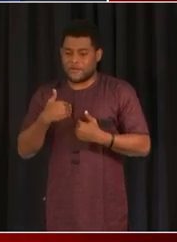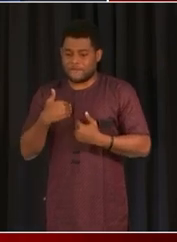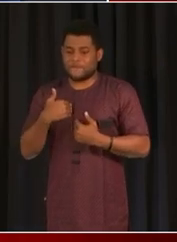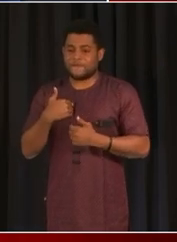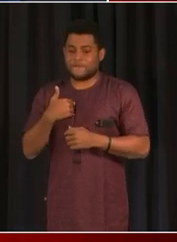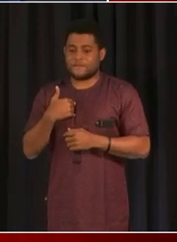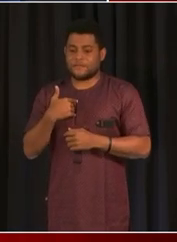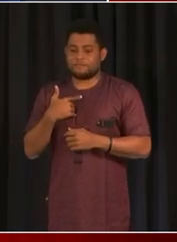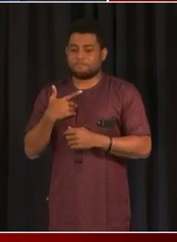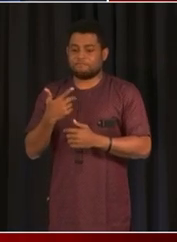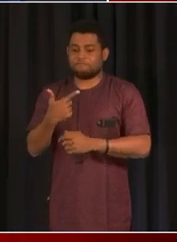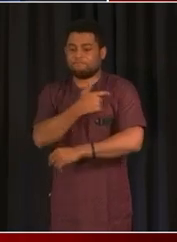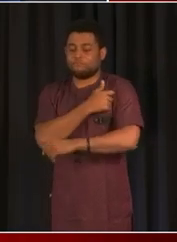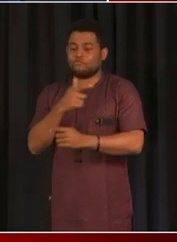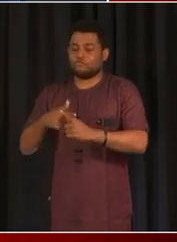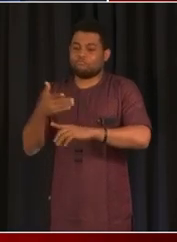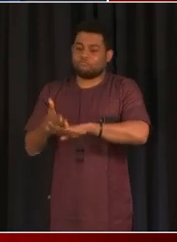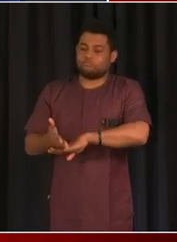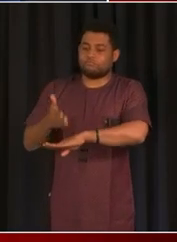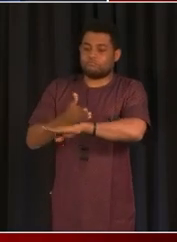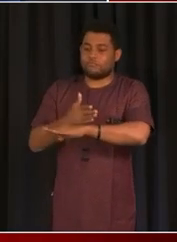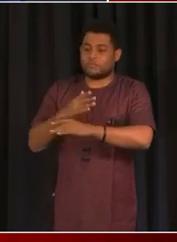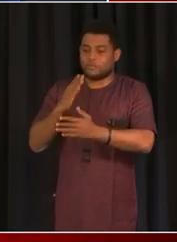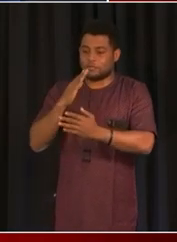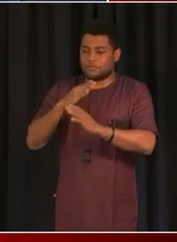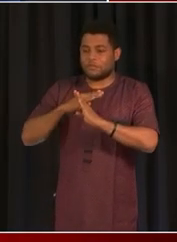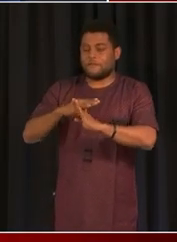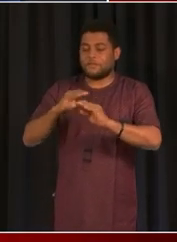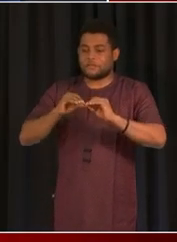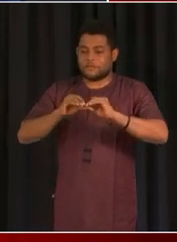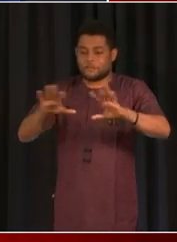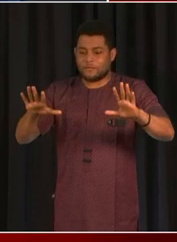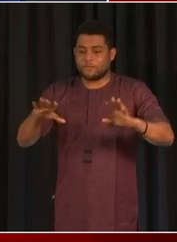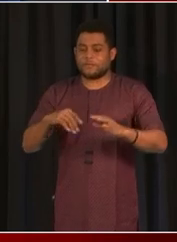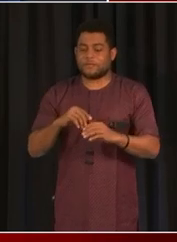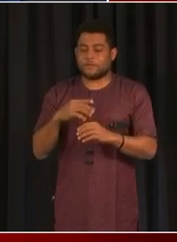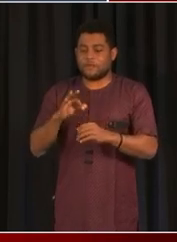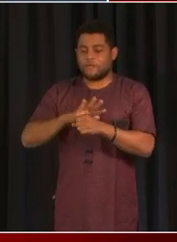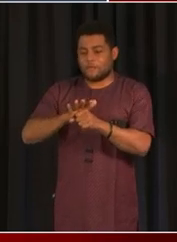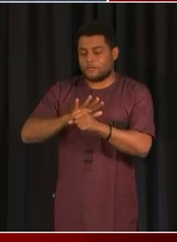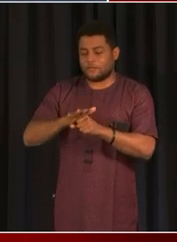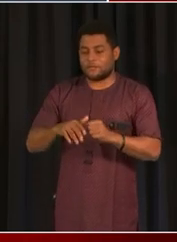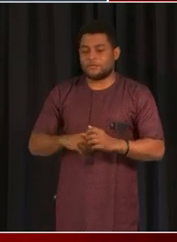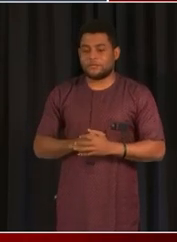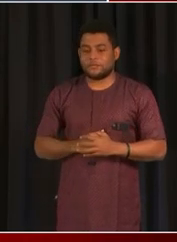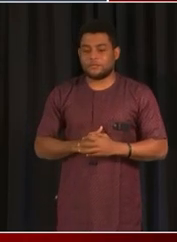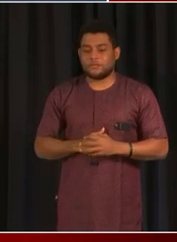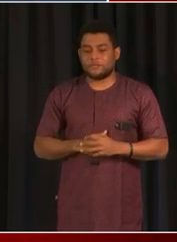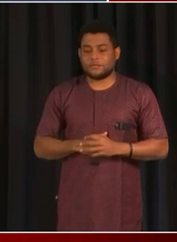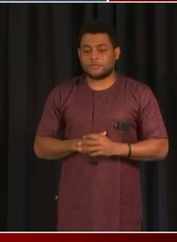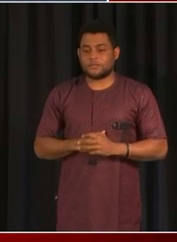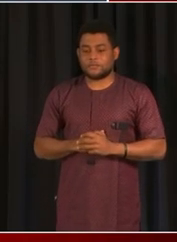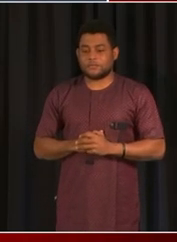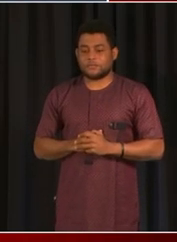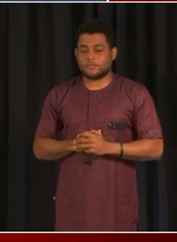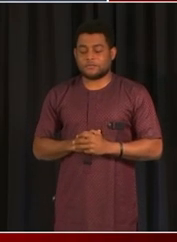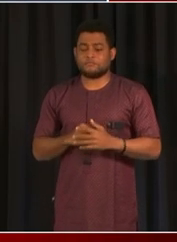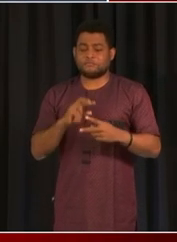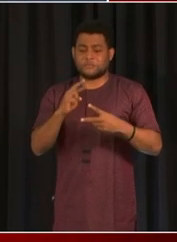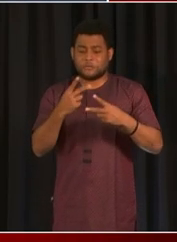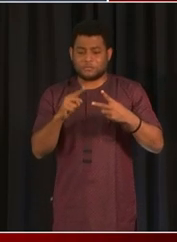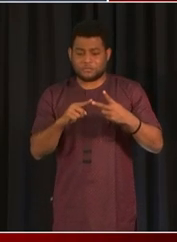region. And then following up to that, with information in regards to those unvaccinated versus